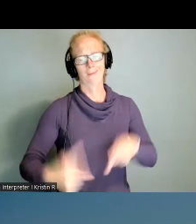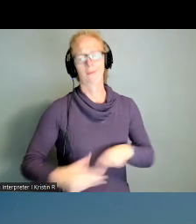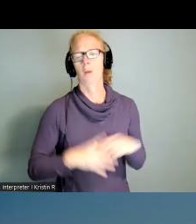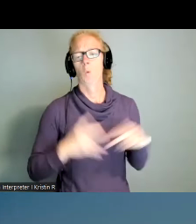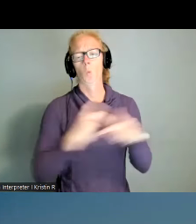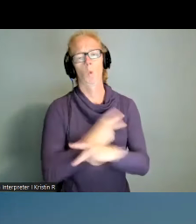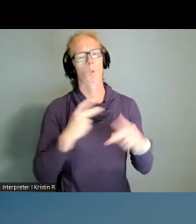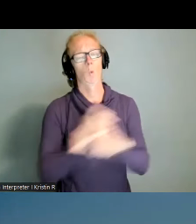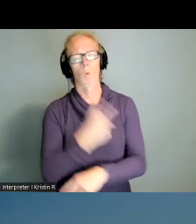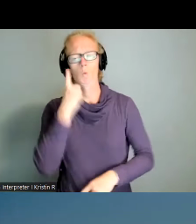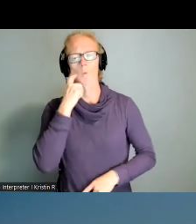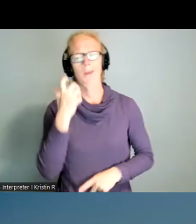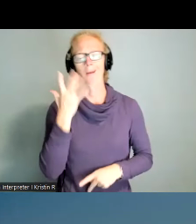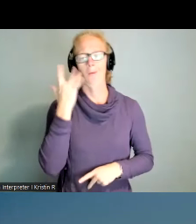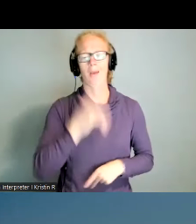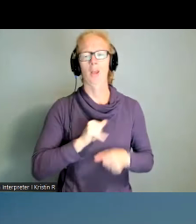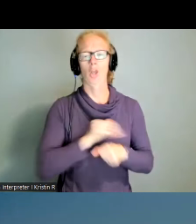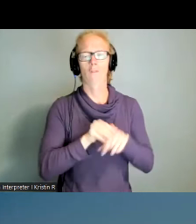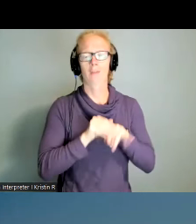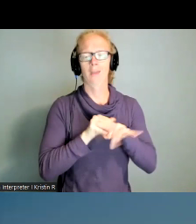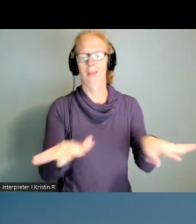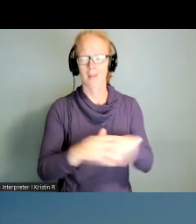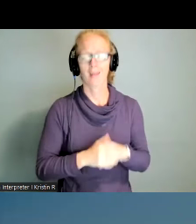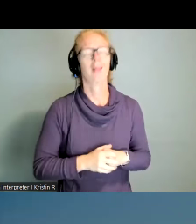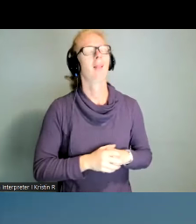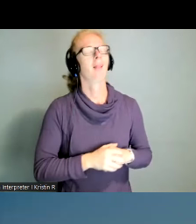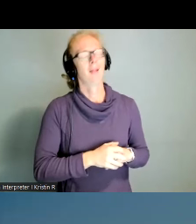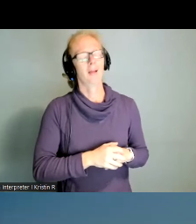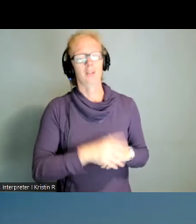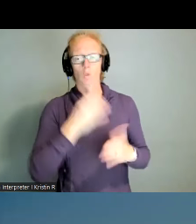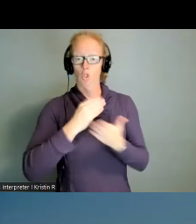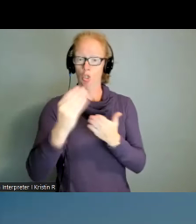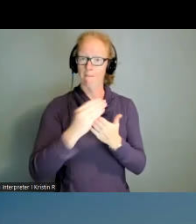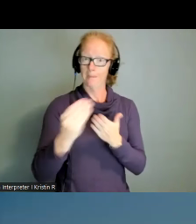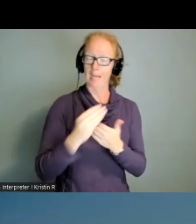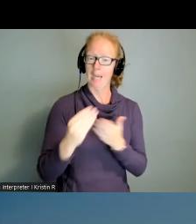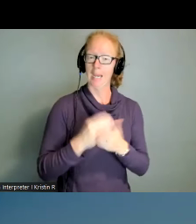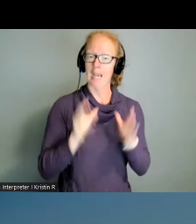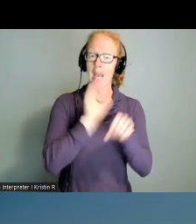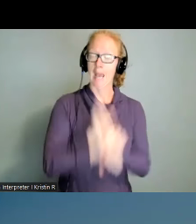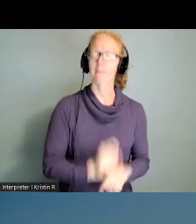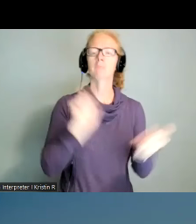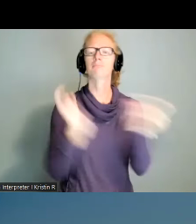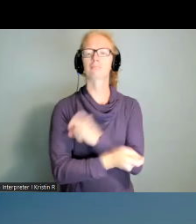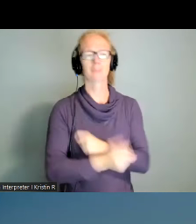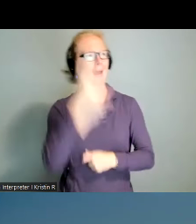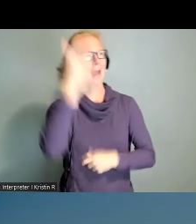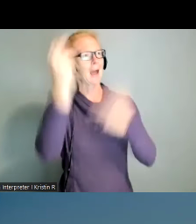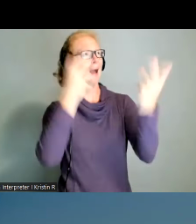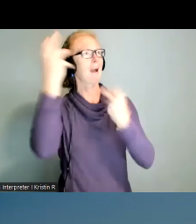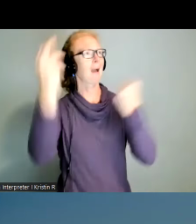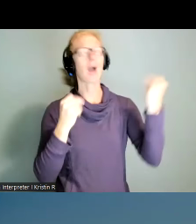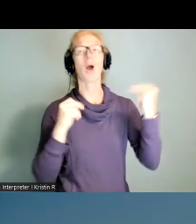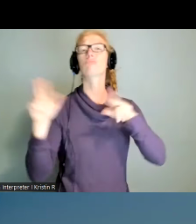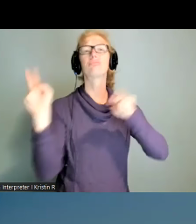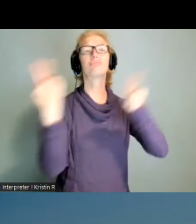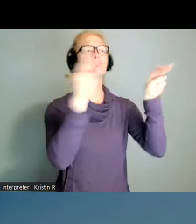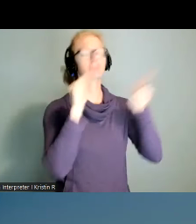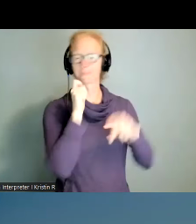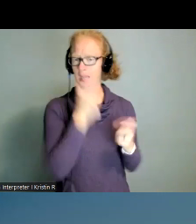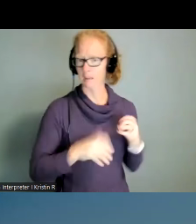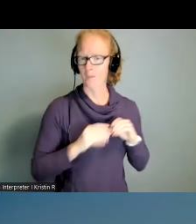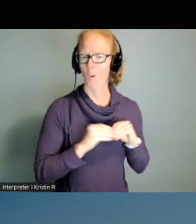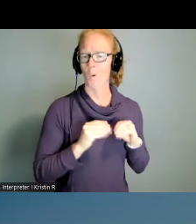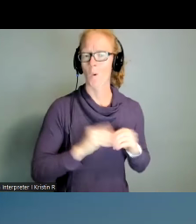accelerated by the pandemic, which has led to a change in shopping habits. So in the future, there could be opportunities for conversion of these